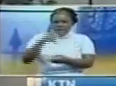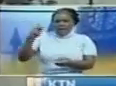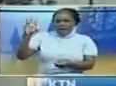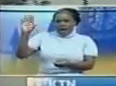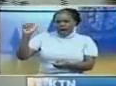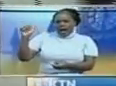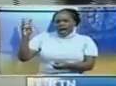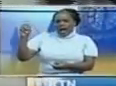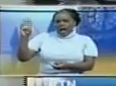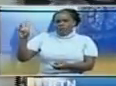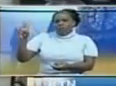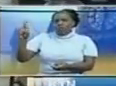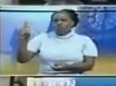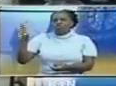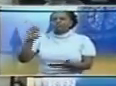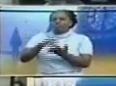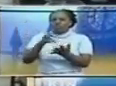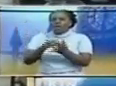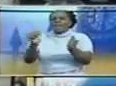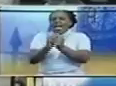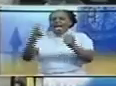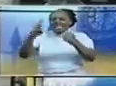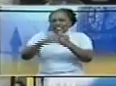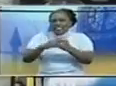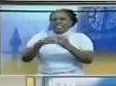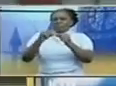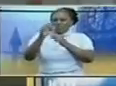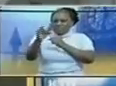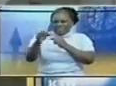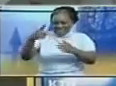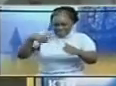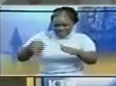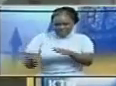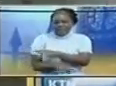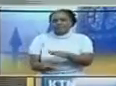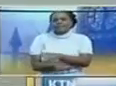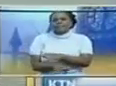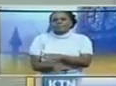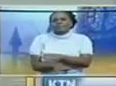for instance, is situated 90 meters below the ground.